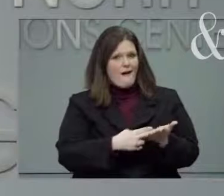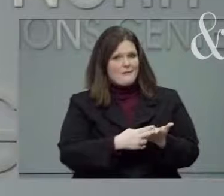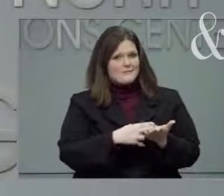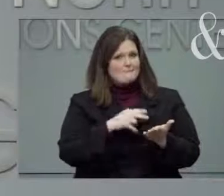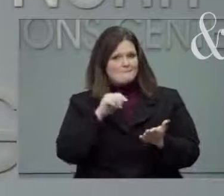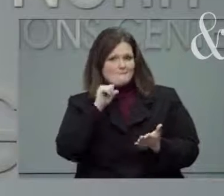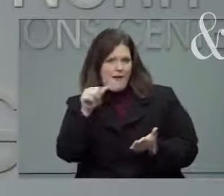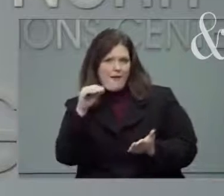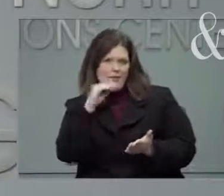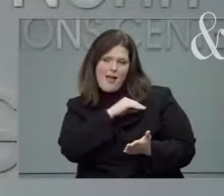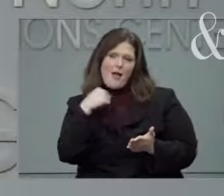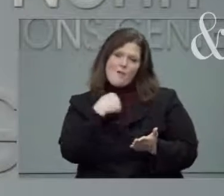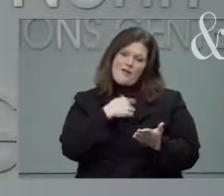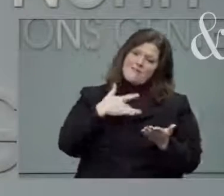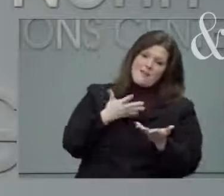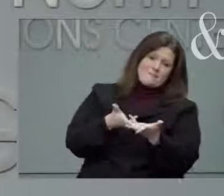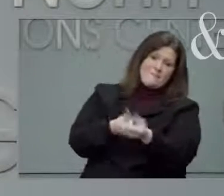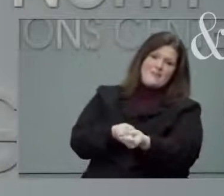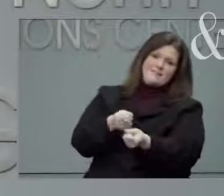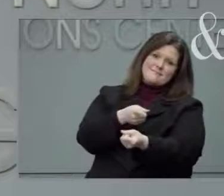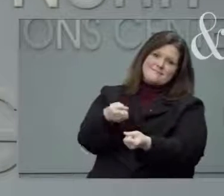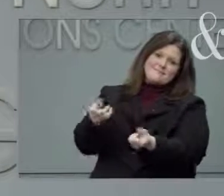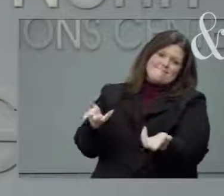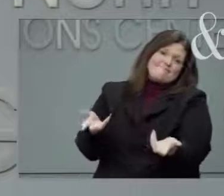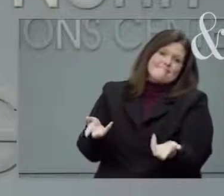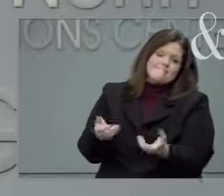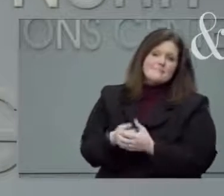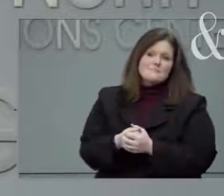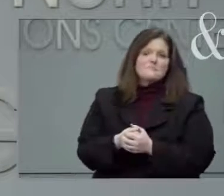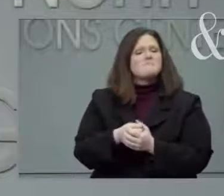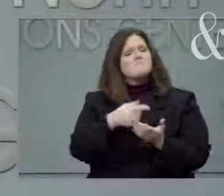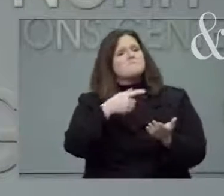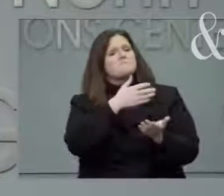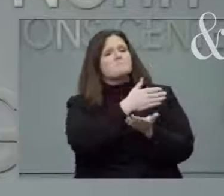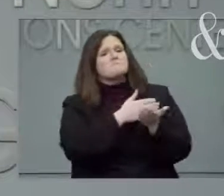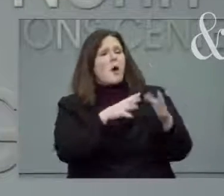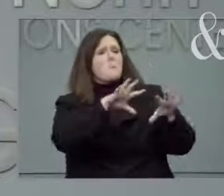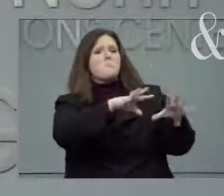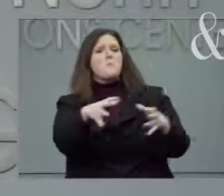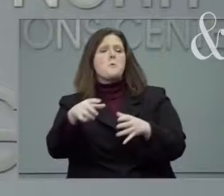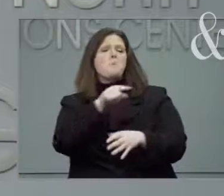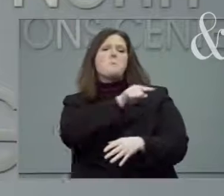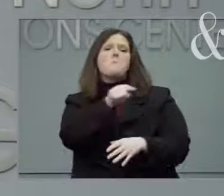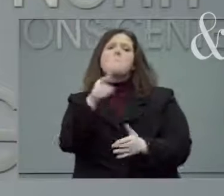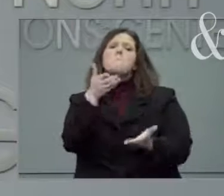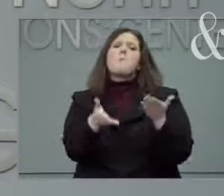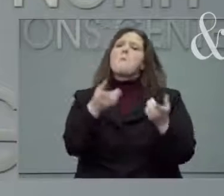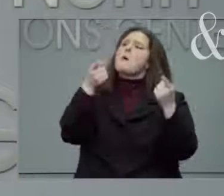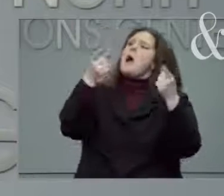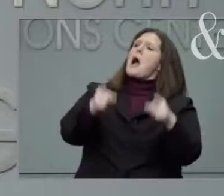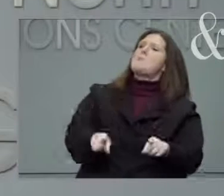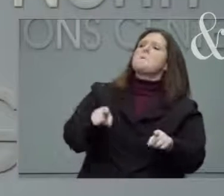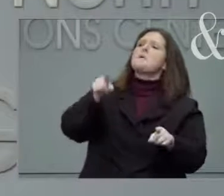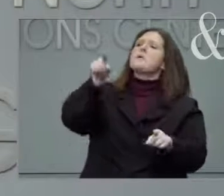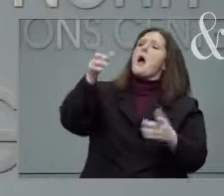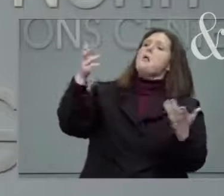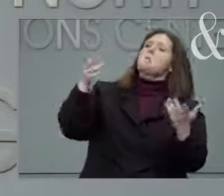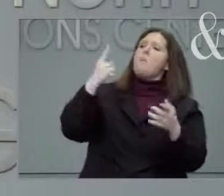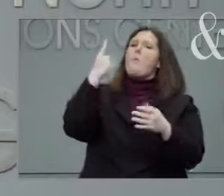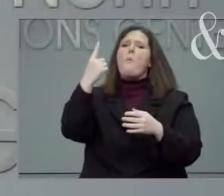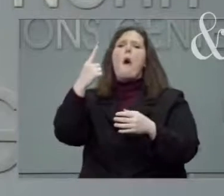or these providers will be having days where certain groups of people, where they might work in one particular place, and that